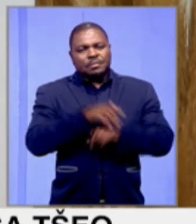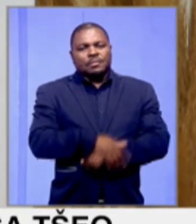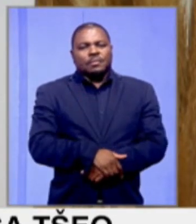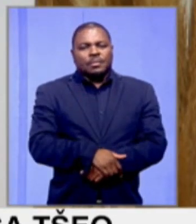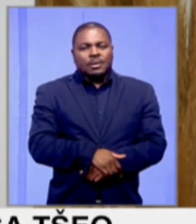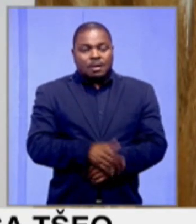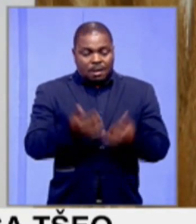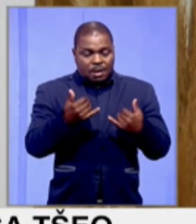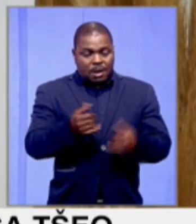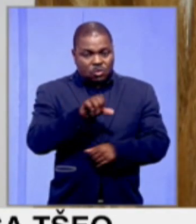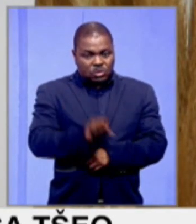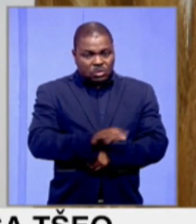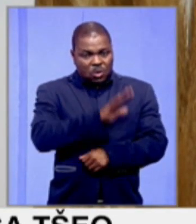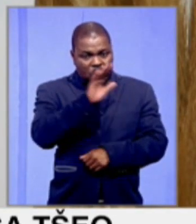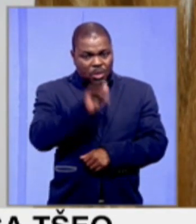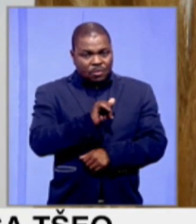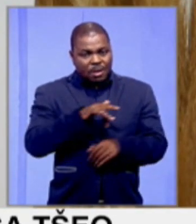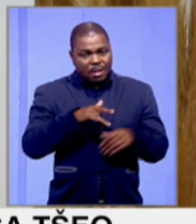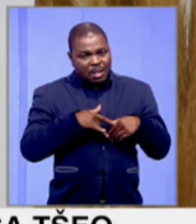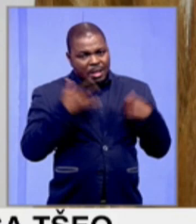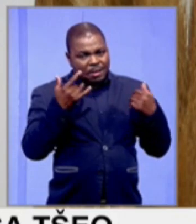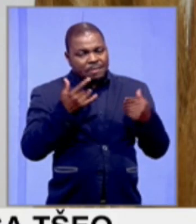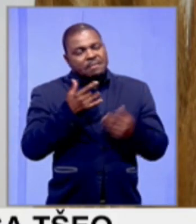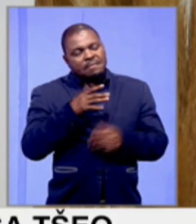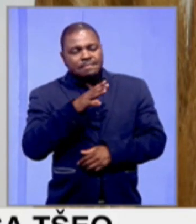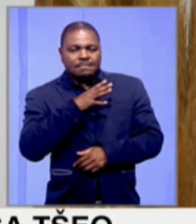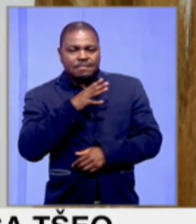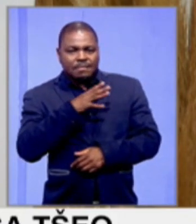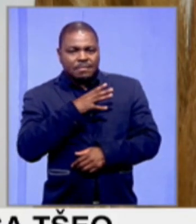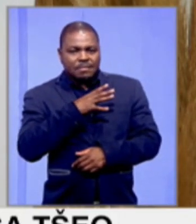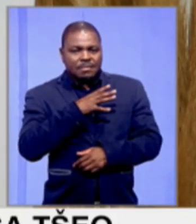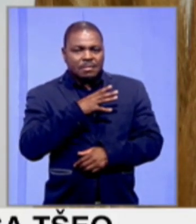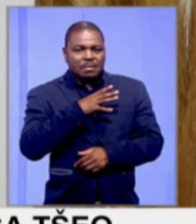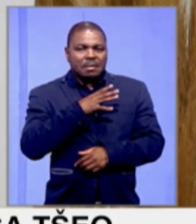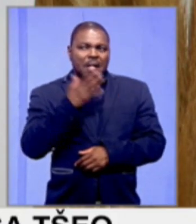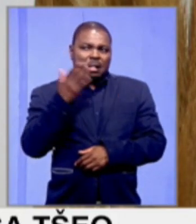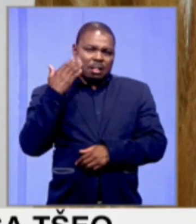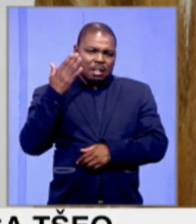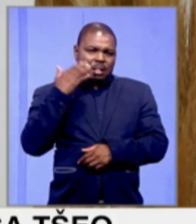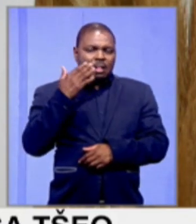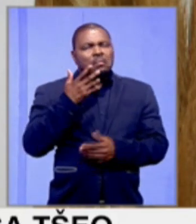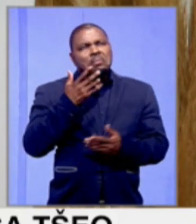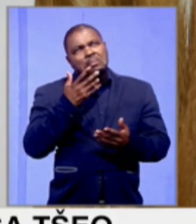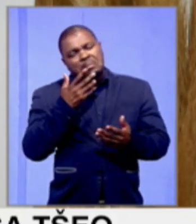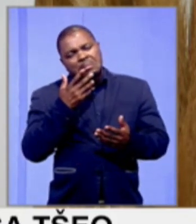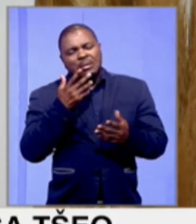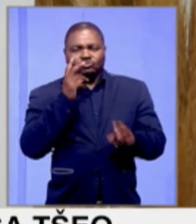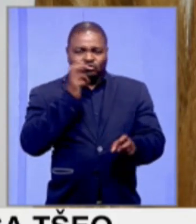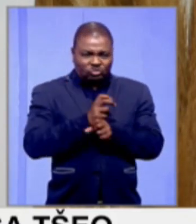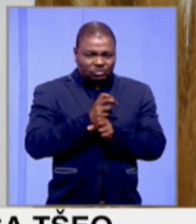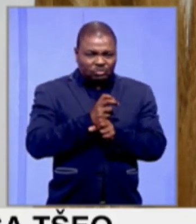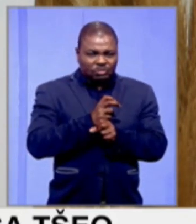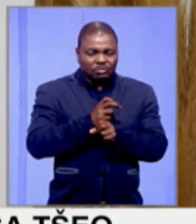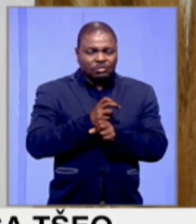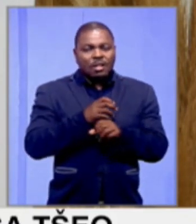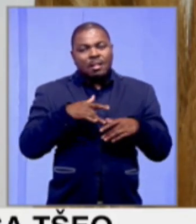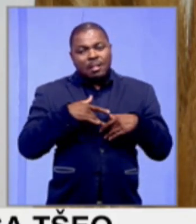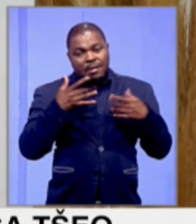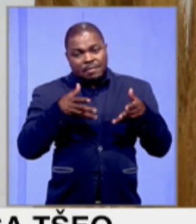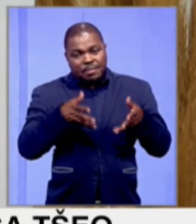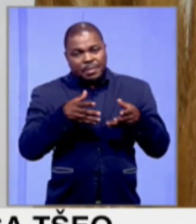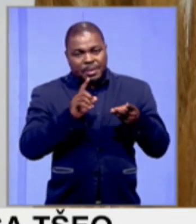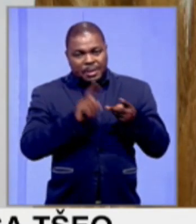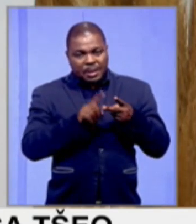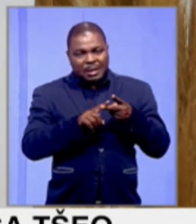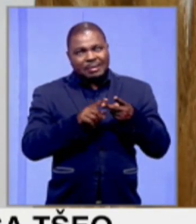in South Africa also life is very fine. At the beginning it was quite difficult about